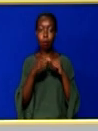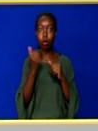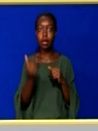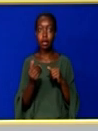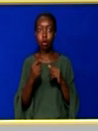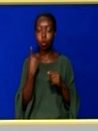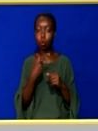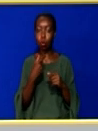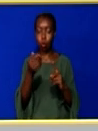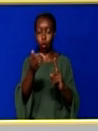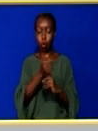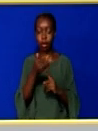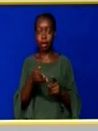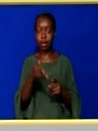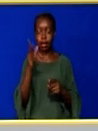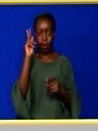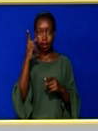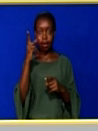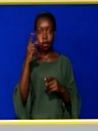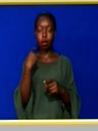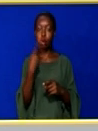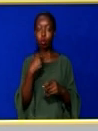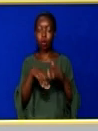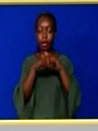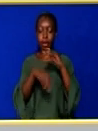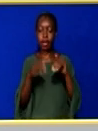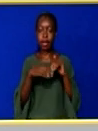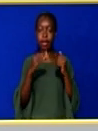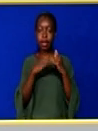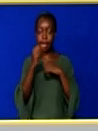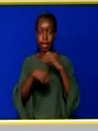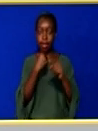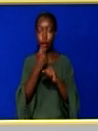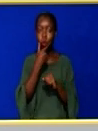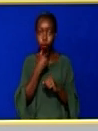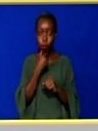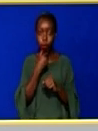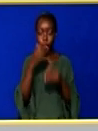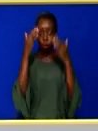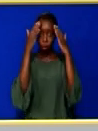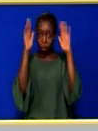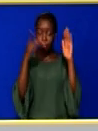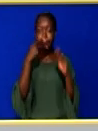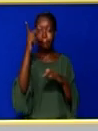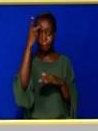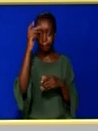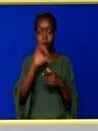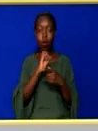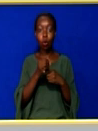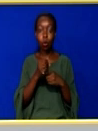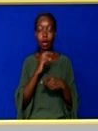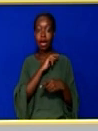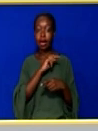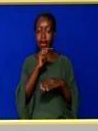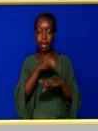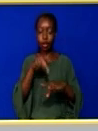found in Kenya who appears to be less than 8 years of age. and we don't know his parent or